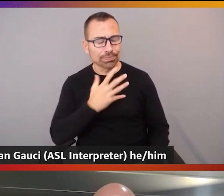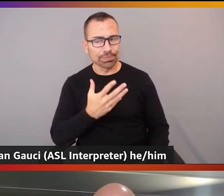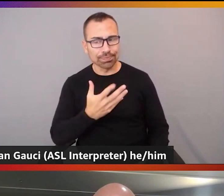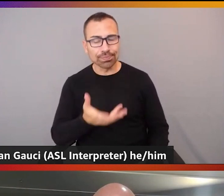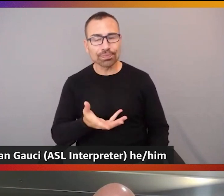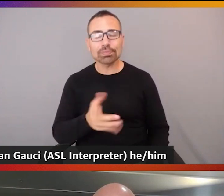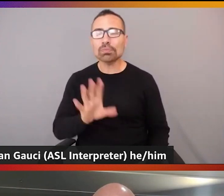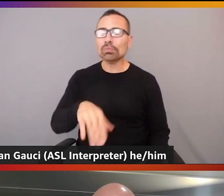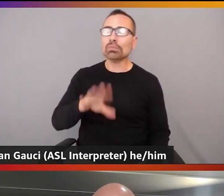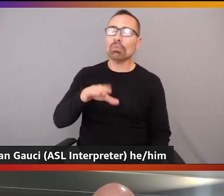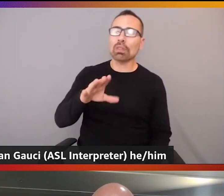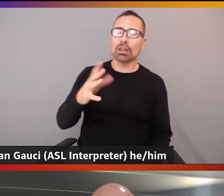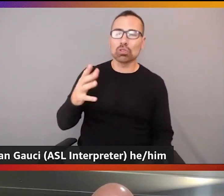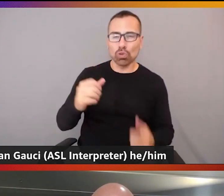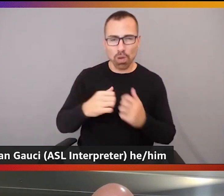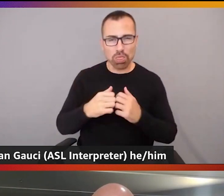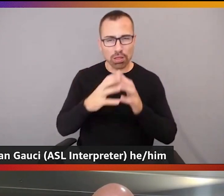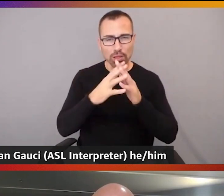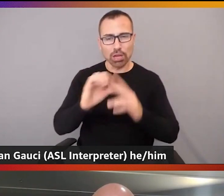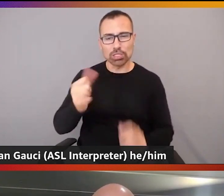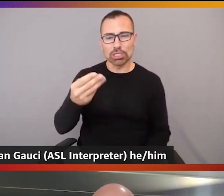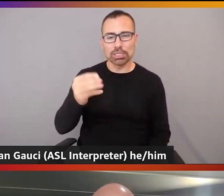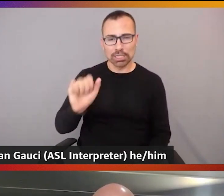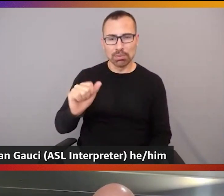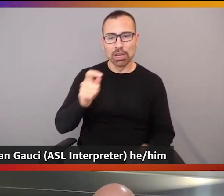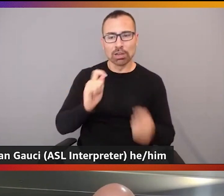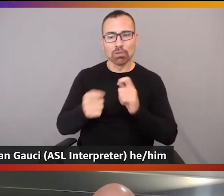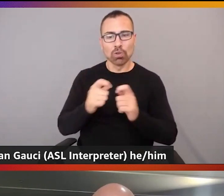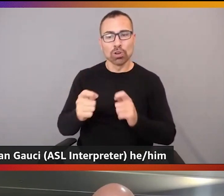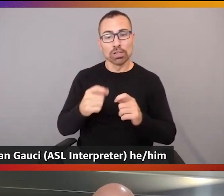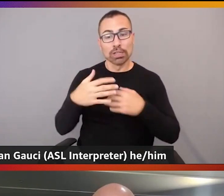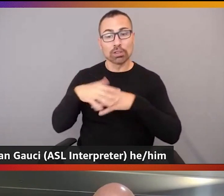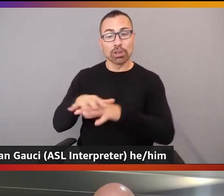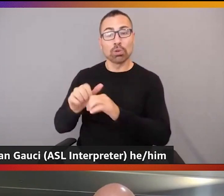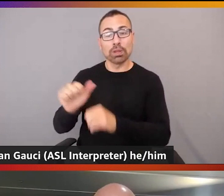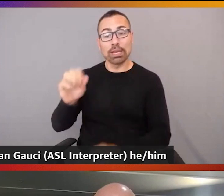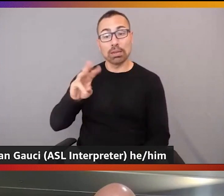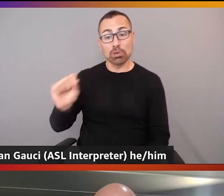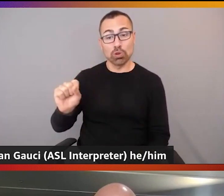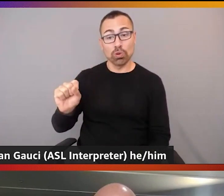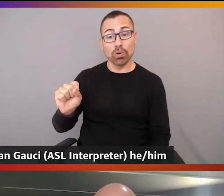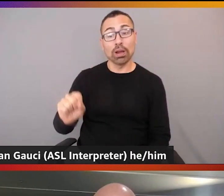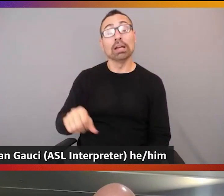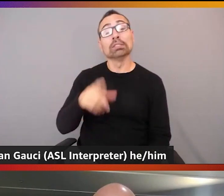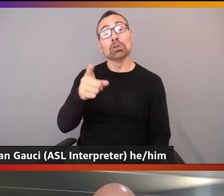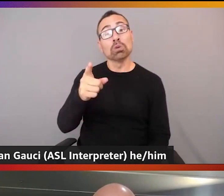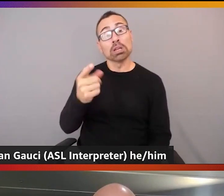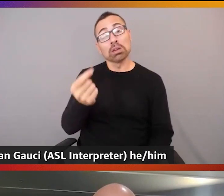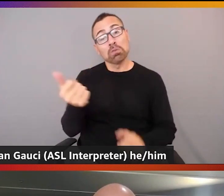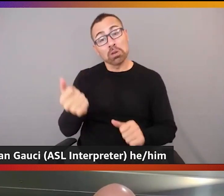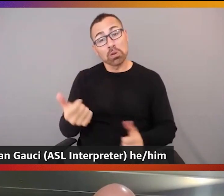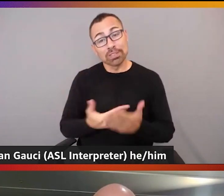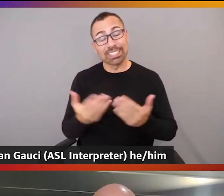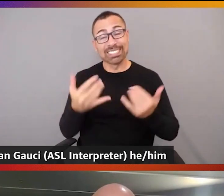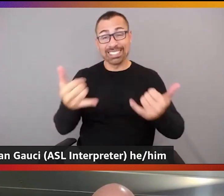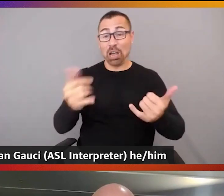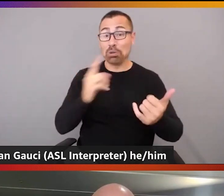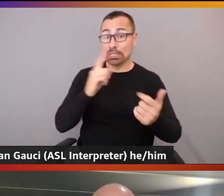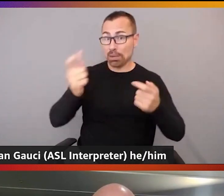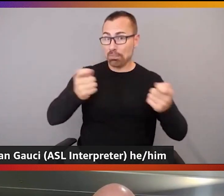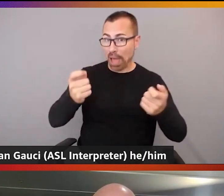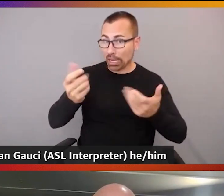Conversion inbuilt to AWS DMS, we get rid of those things. It's now a managed service. People are comfortable with that these